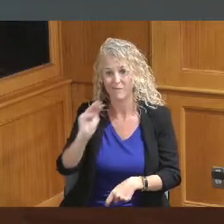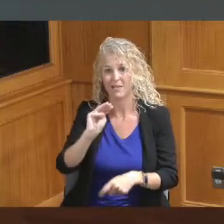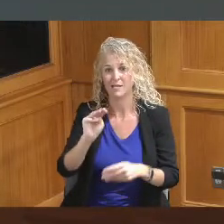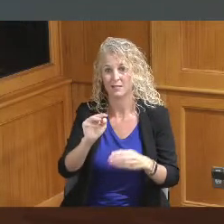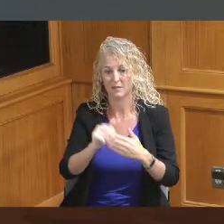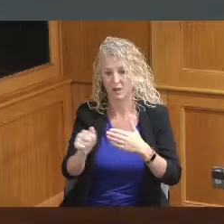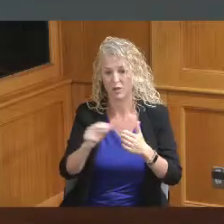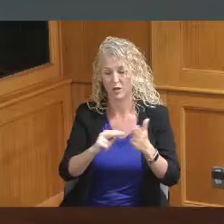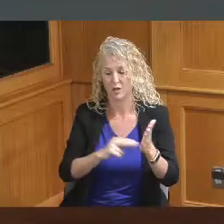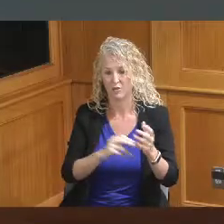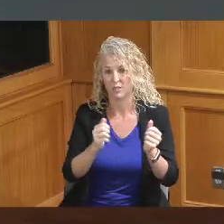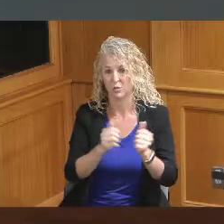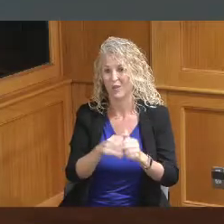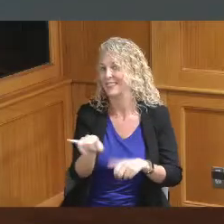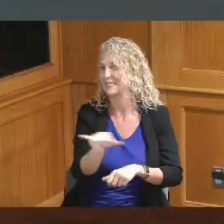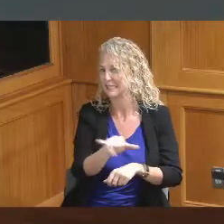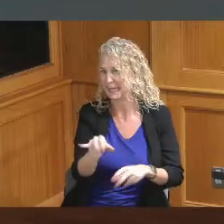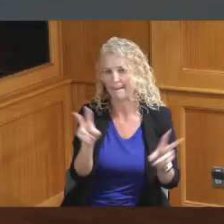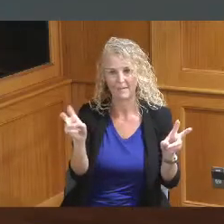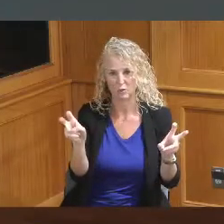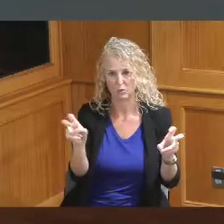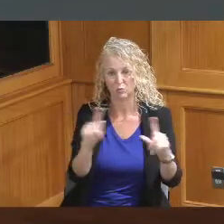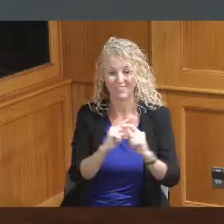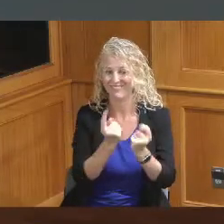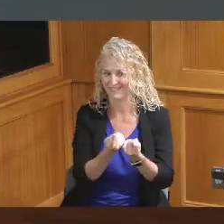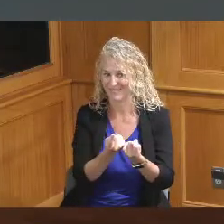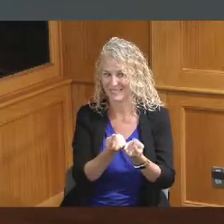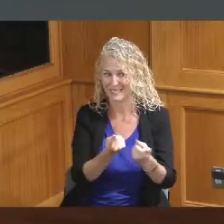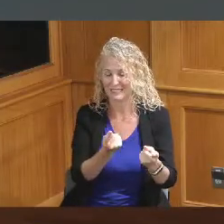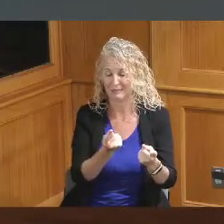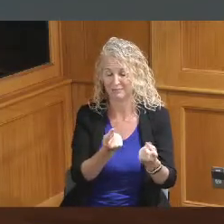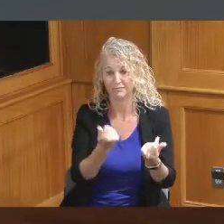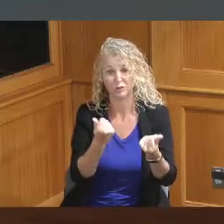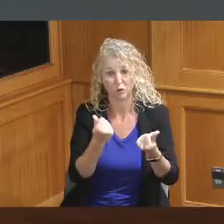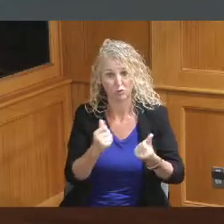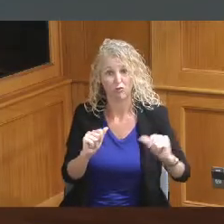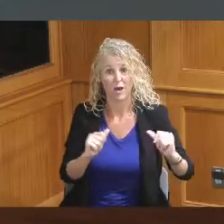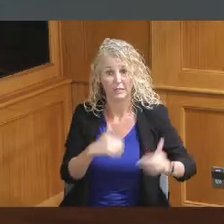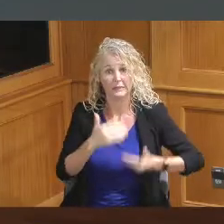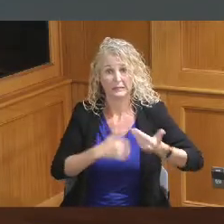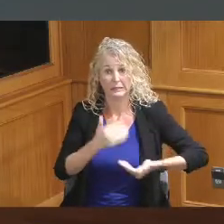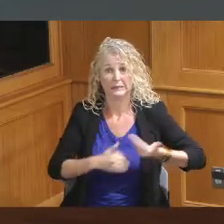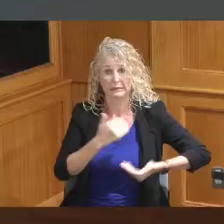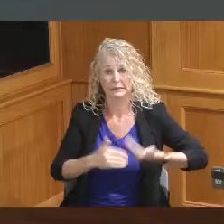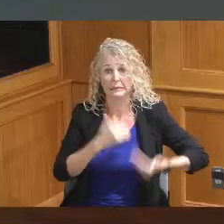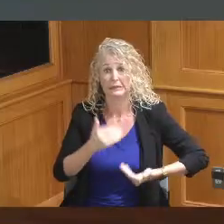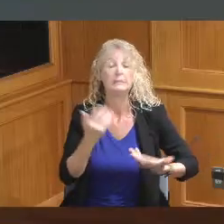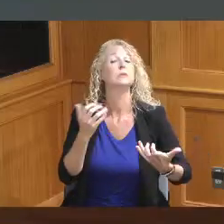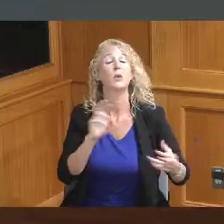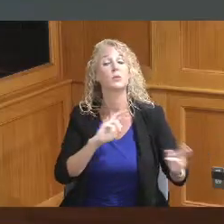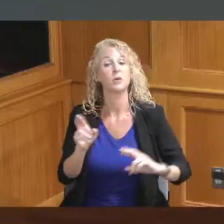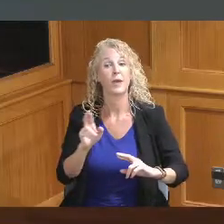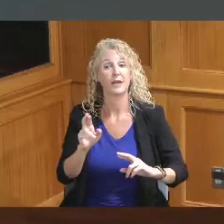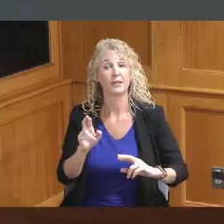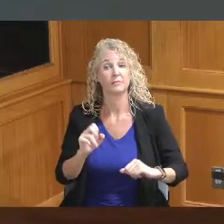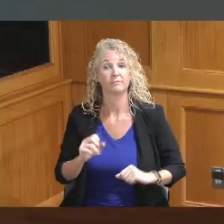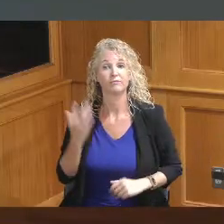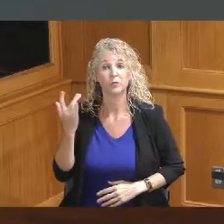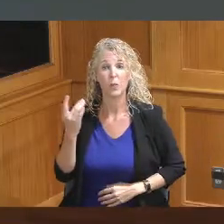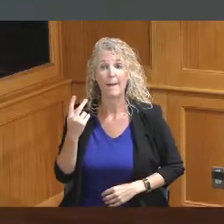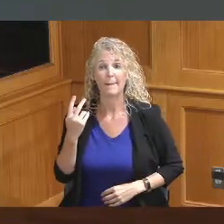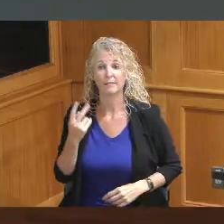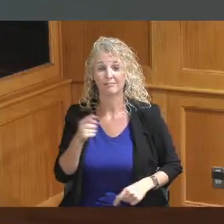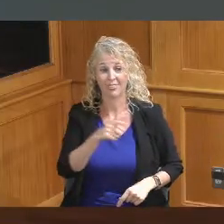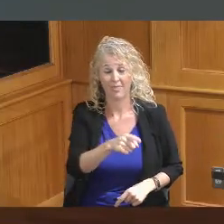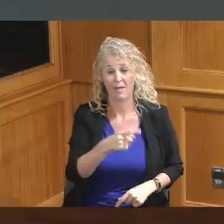contracts related to the same thing. So the team is anxiously trying to get through this lease negotiation process as well, because both of